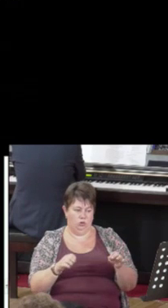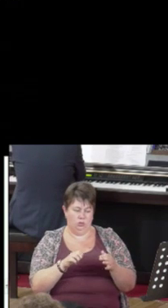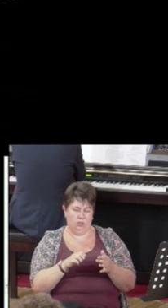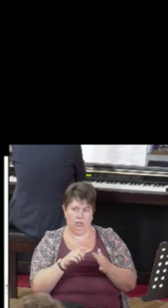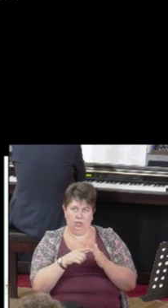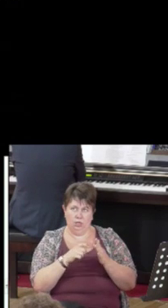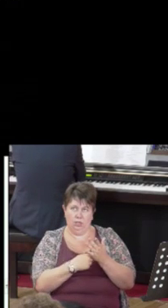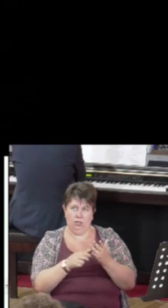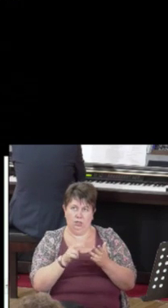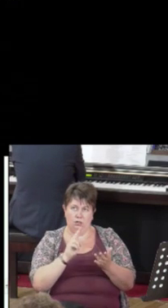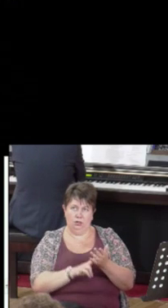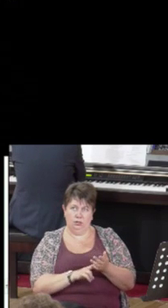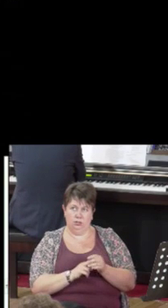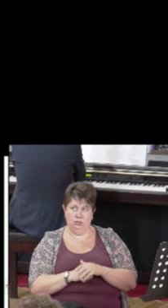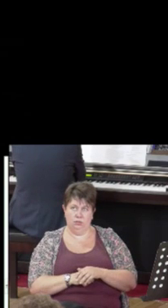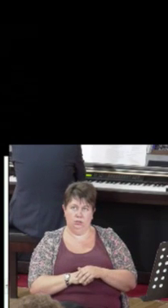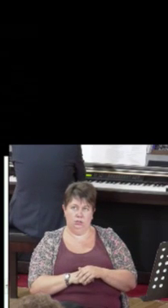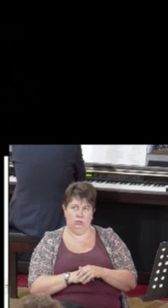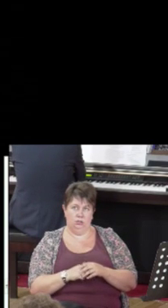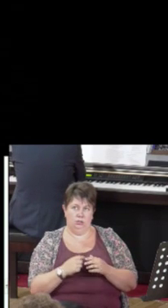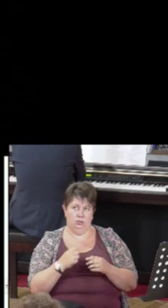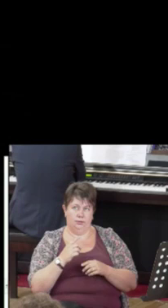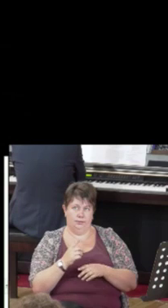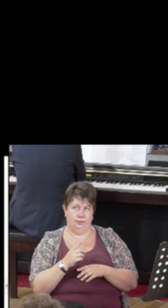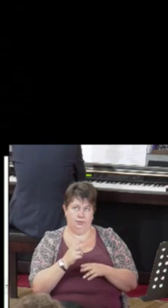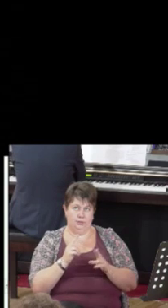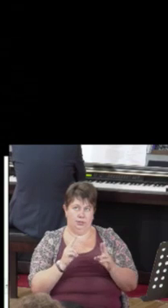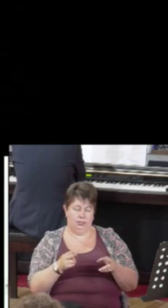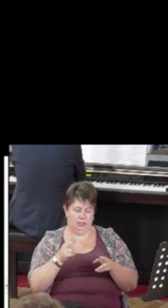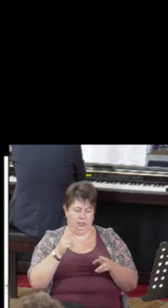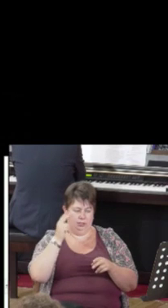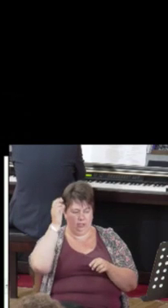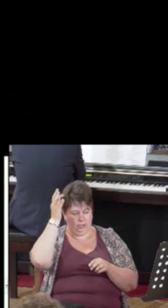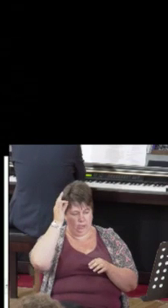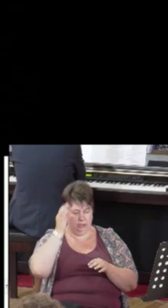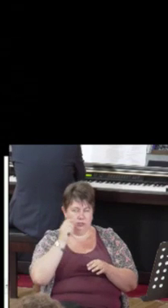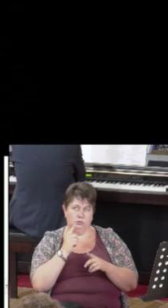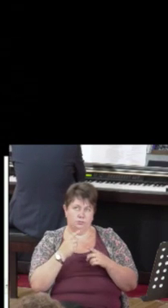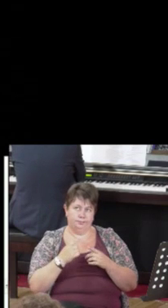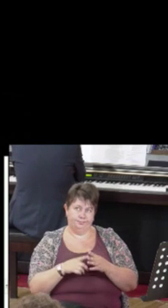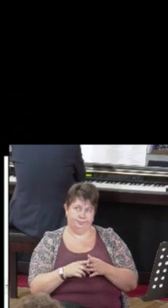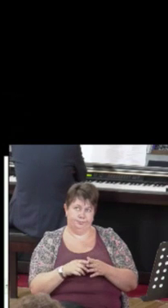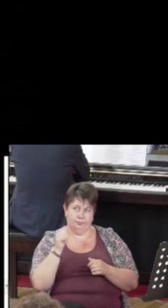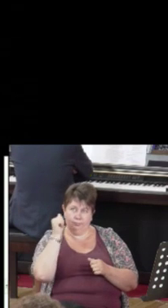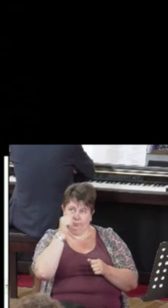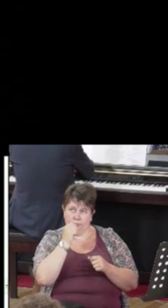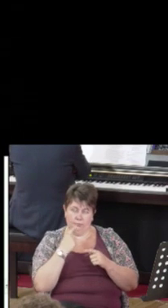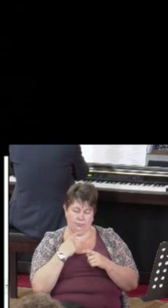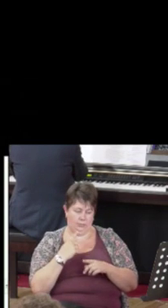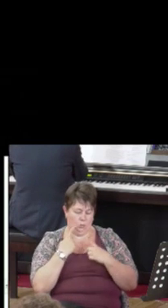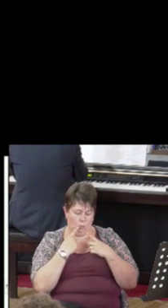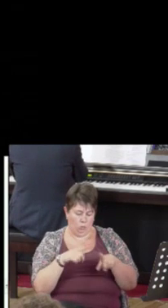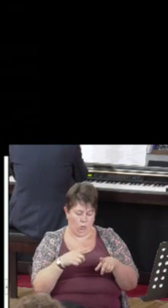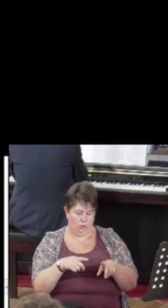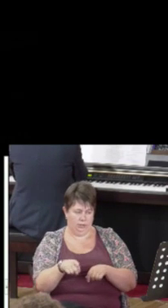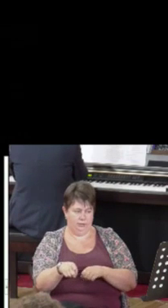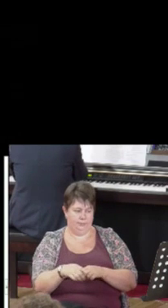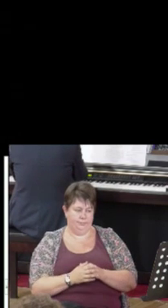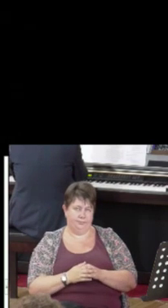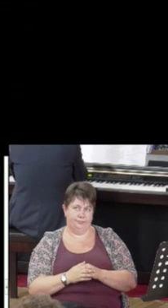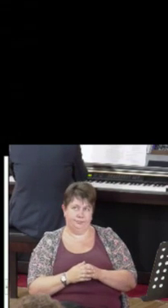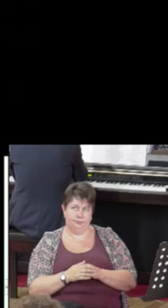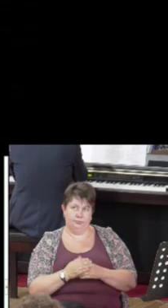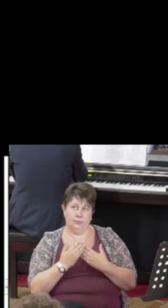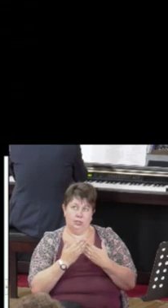pottery. Therefore, you kings, be wise. Be warned, you rulers of the earth. Serve the Lord